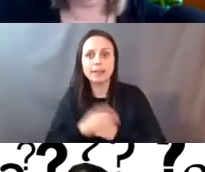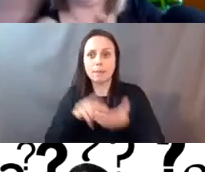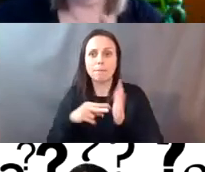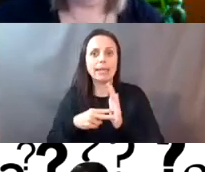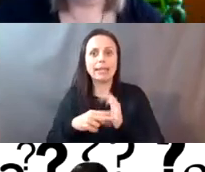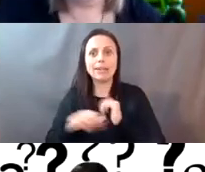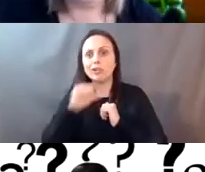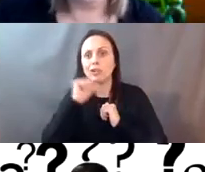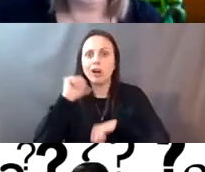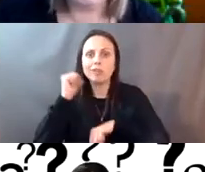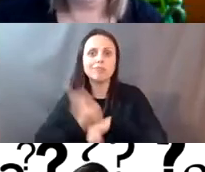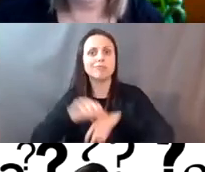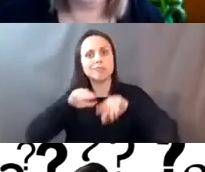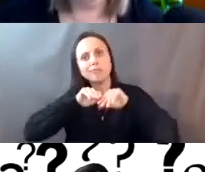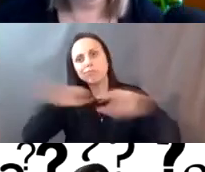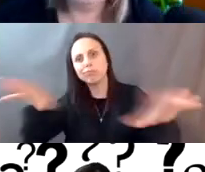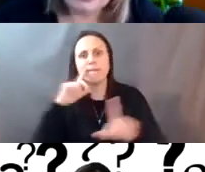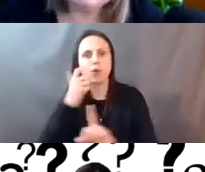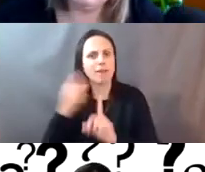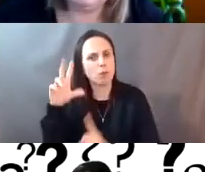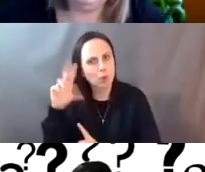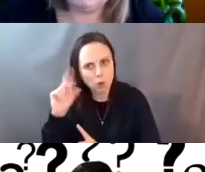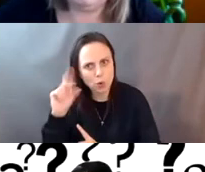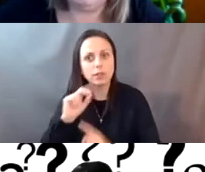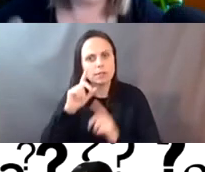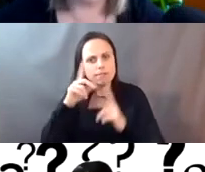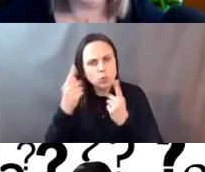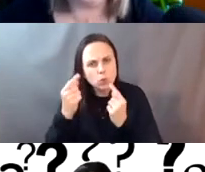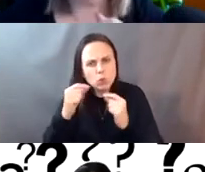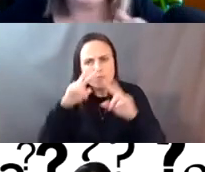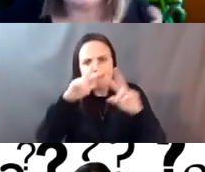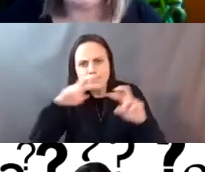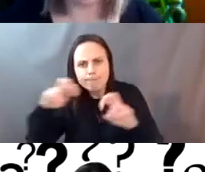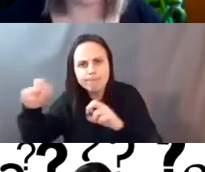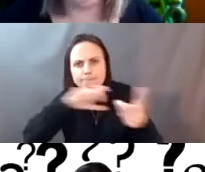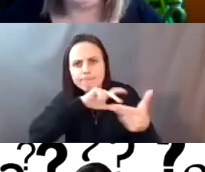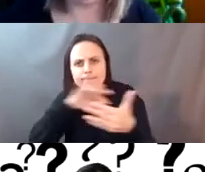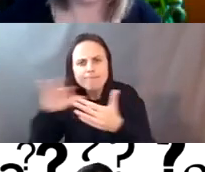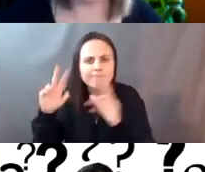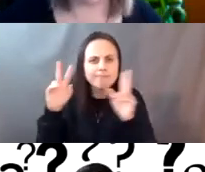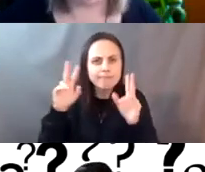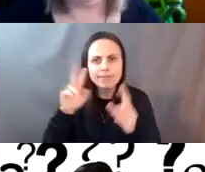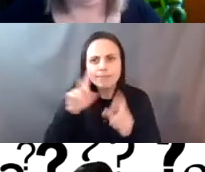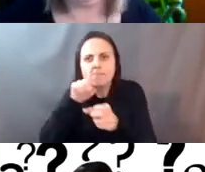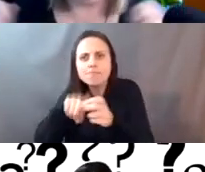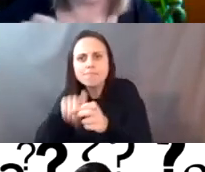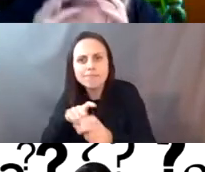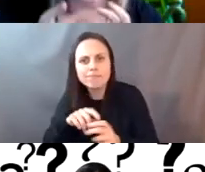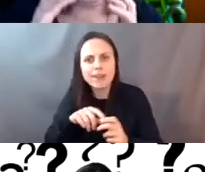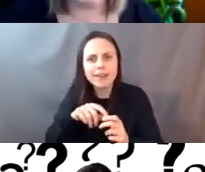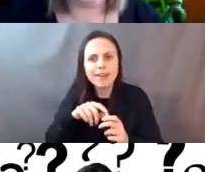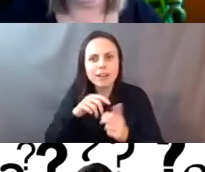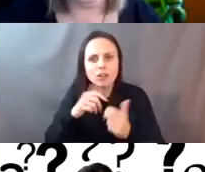a standard press release that goes out to everyone. You're basically you're going to sort of steal Google's modus operandi, and you're going to